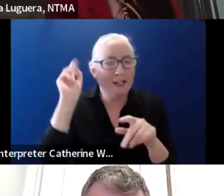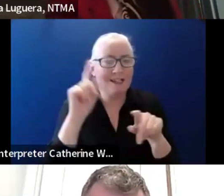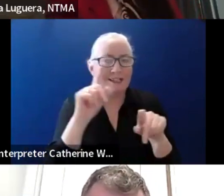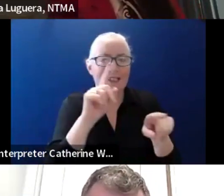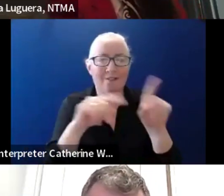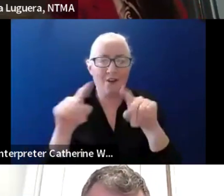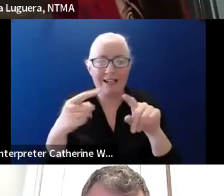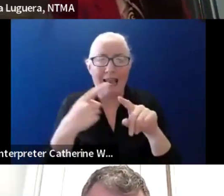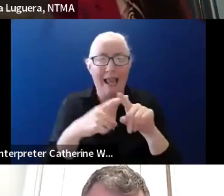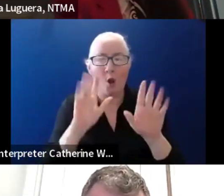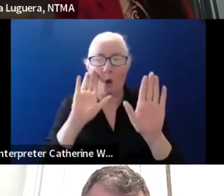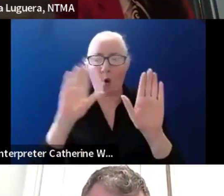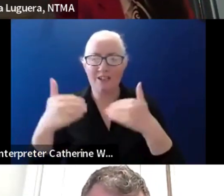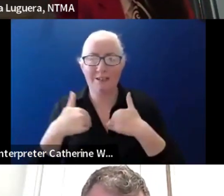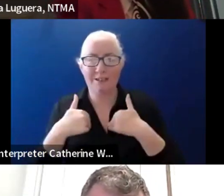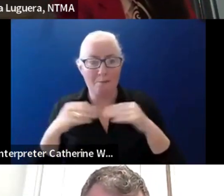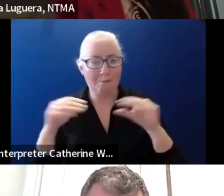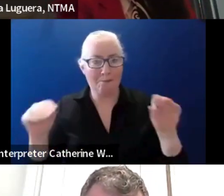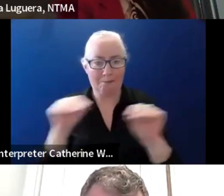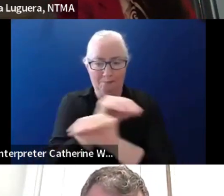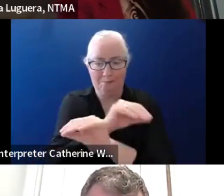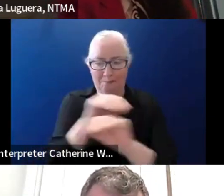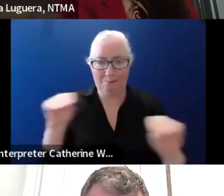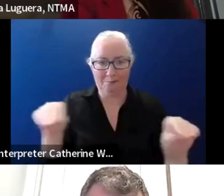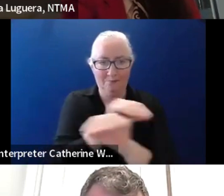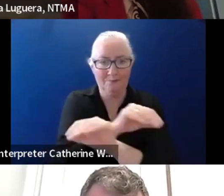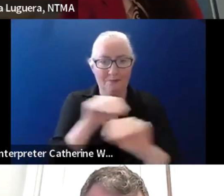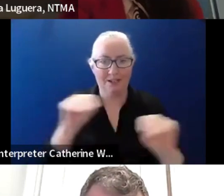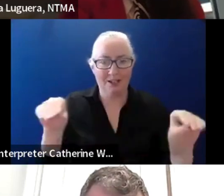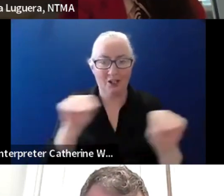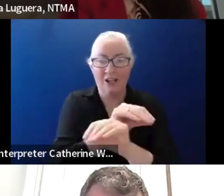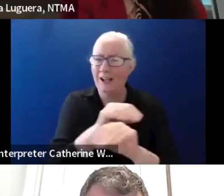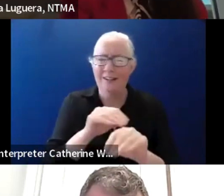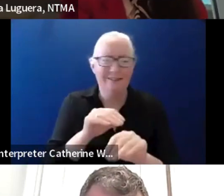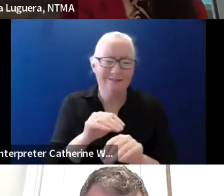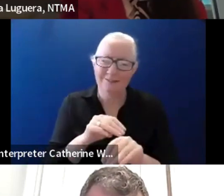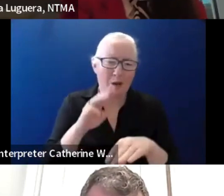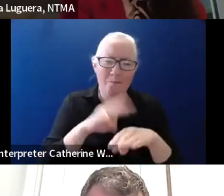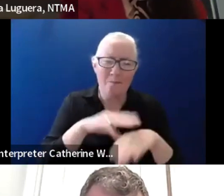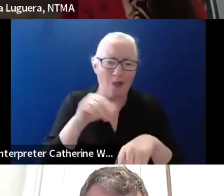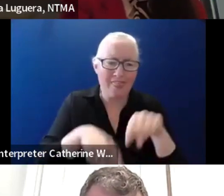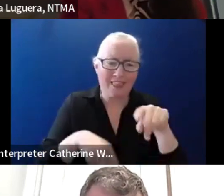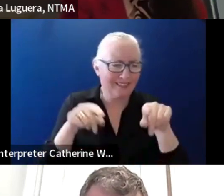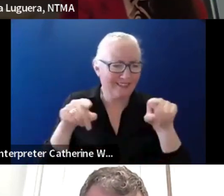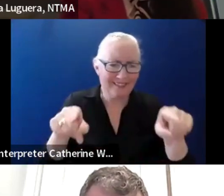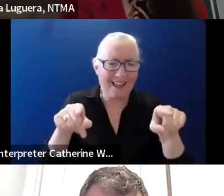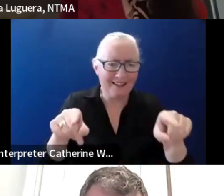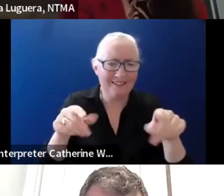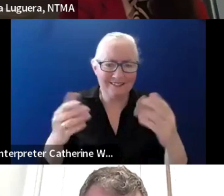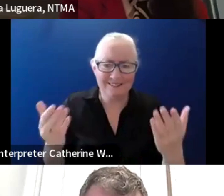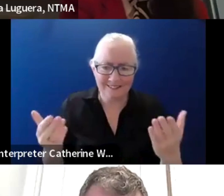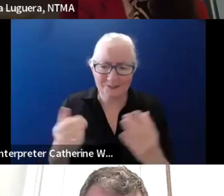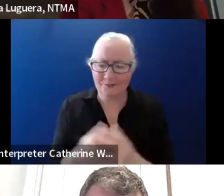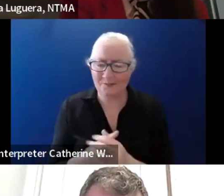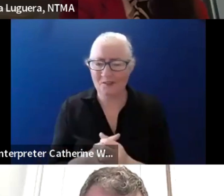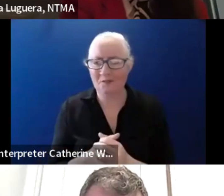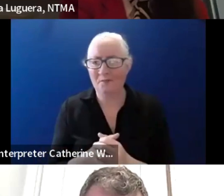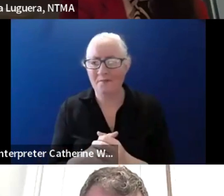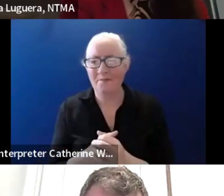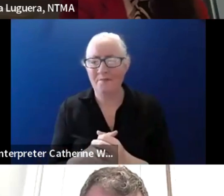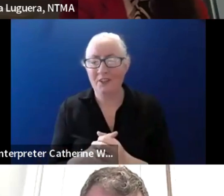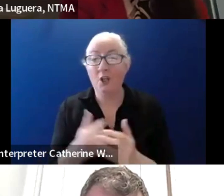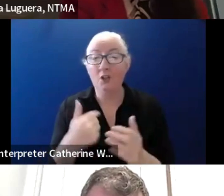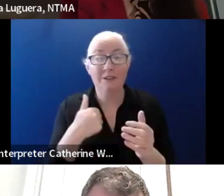neurodiversity and autism interchangeably. And there's a lot more to it than that. So